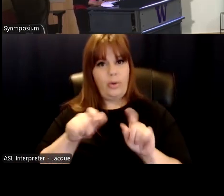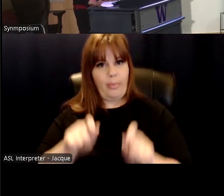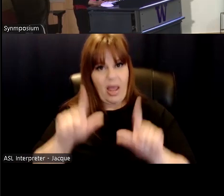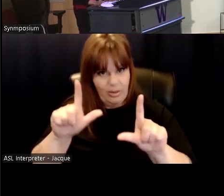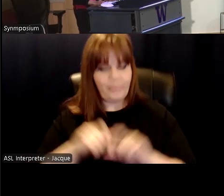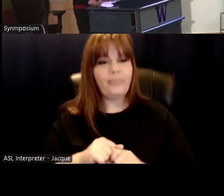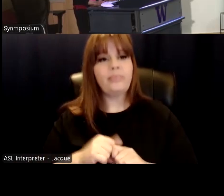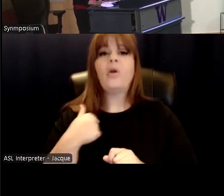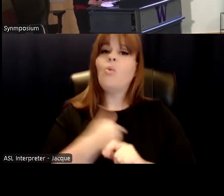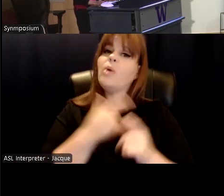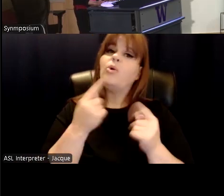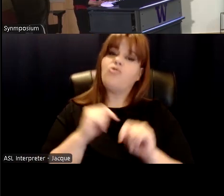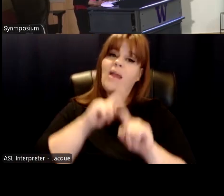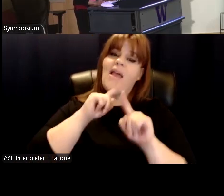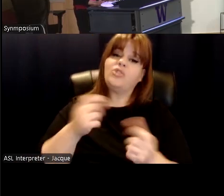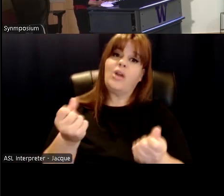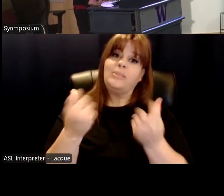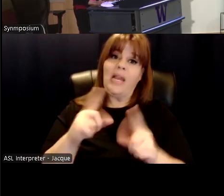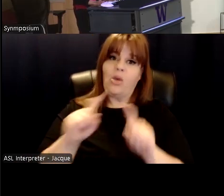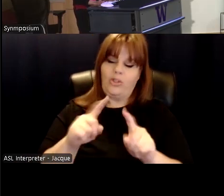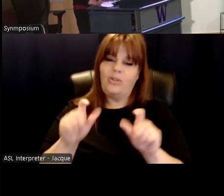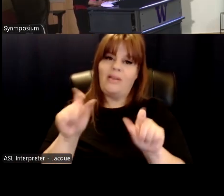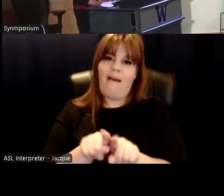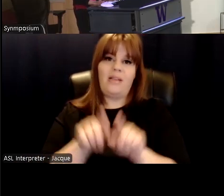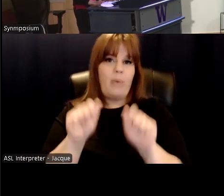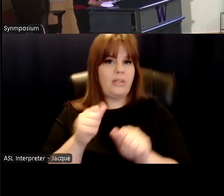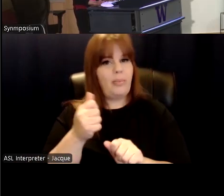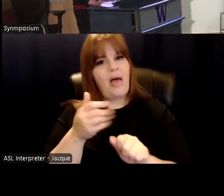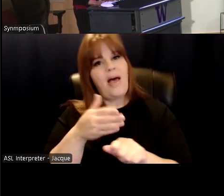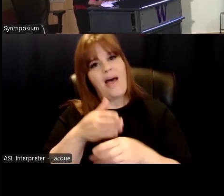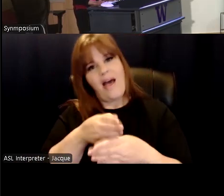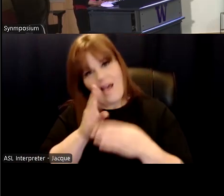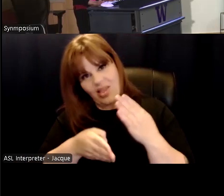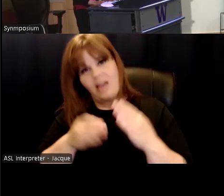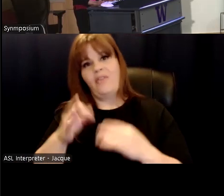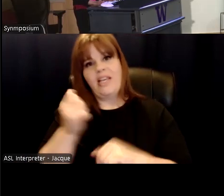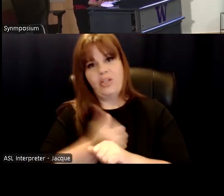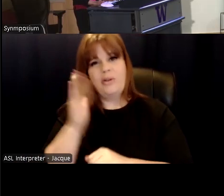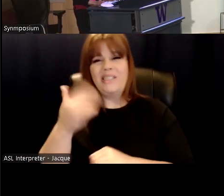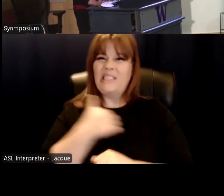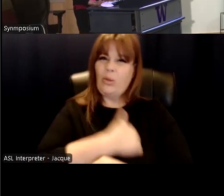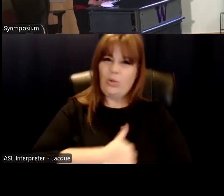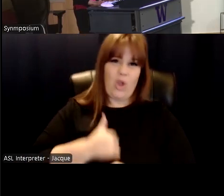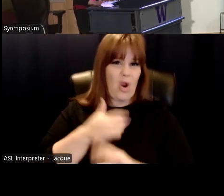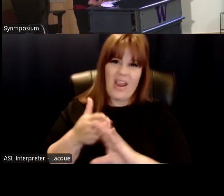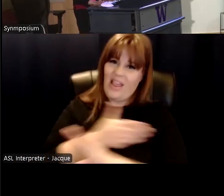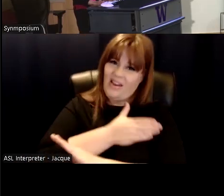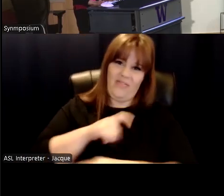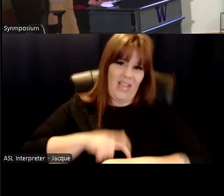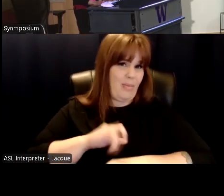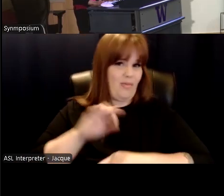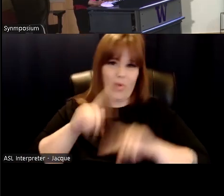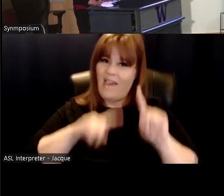as possible at the end of each talk. We apologize in advance if we are unable to answer them all.